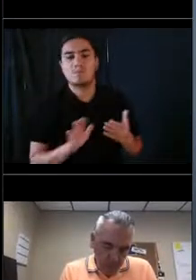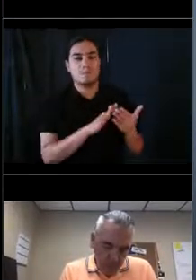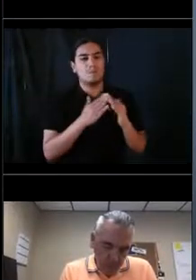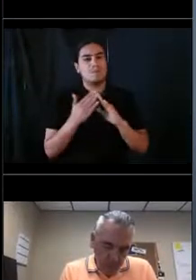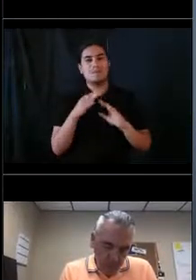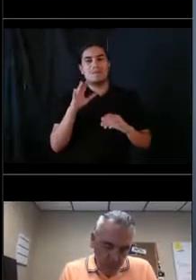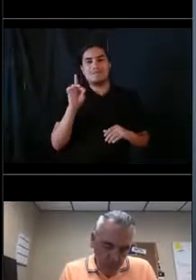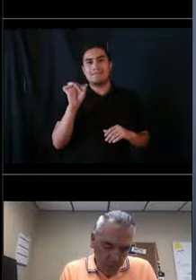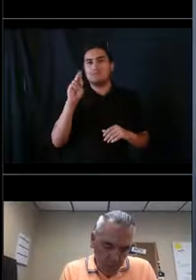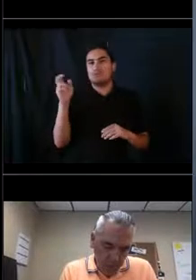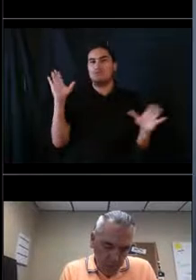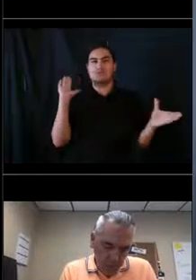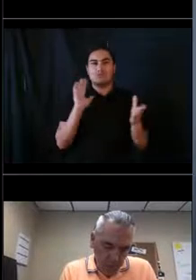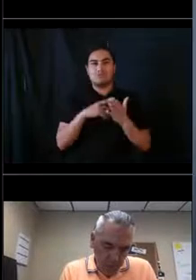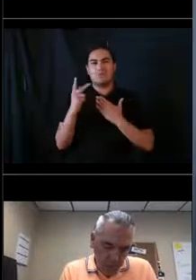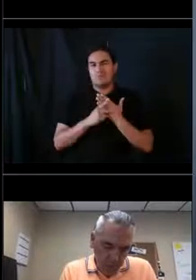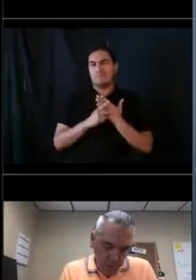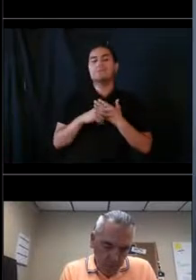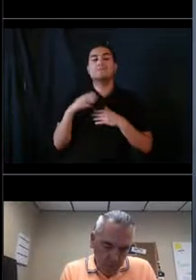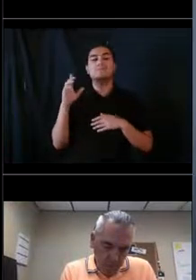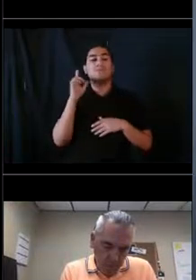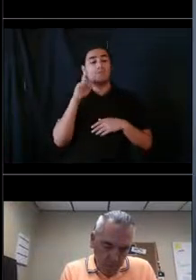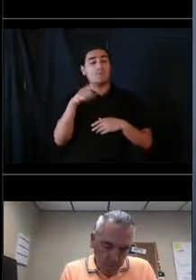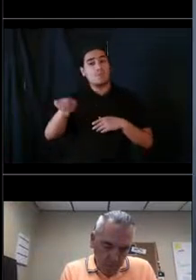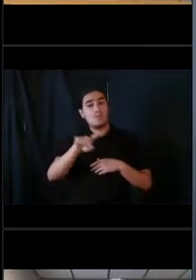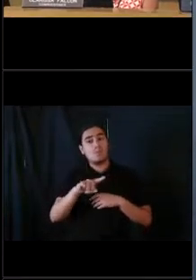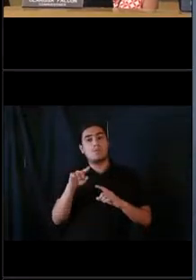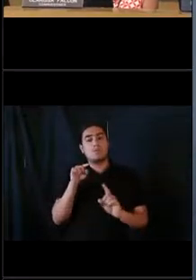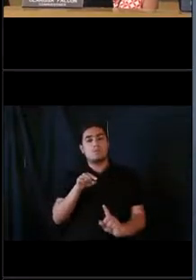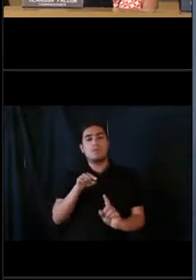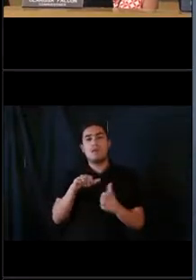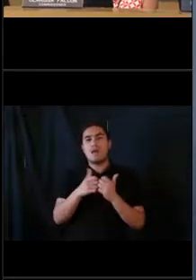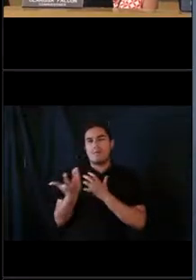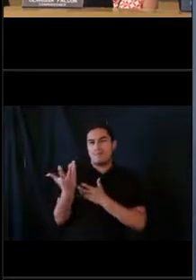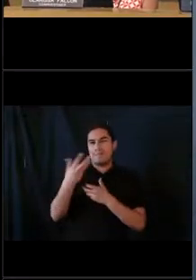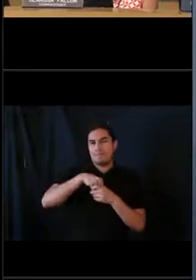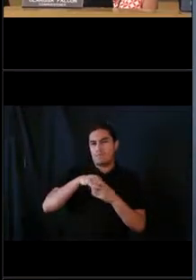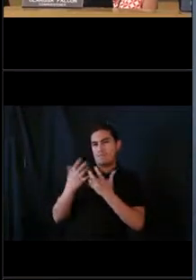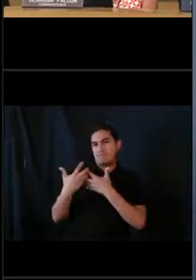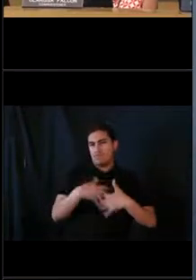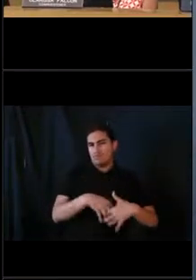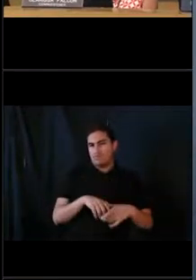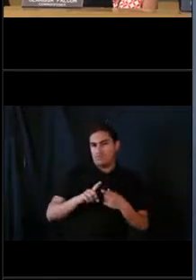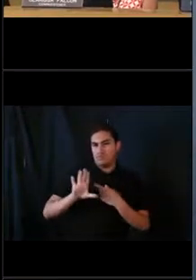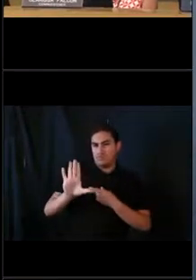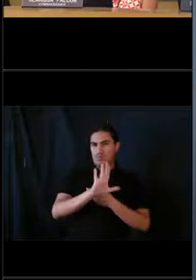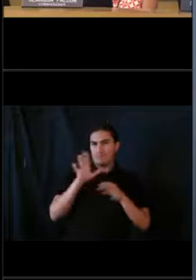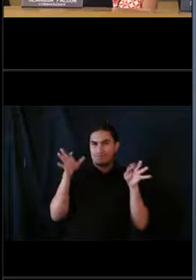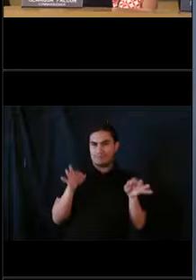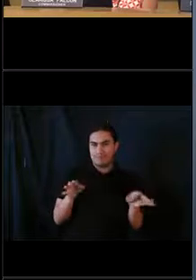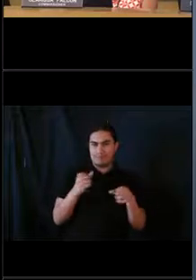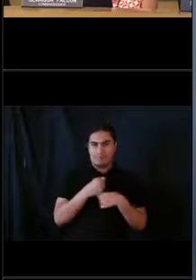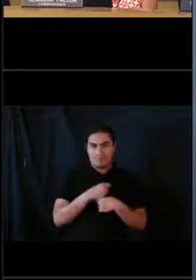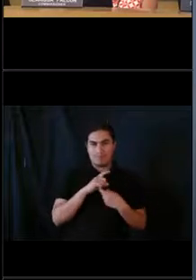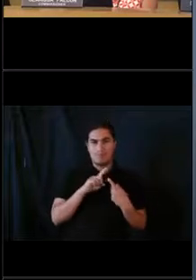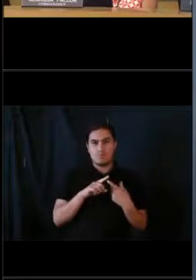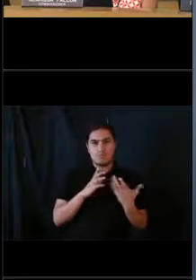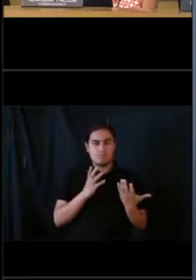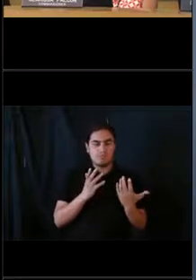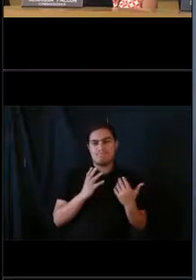programs how are those being integrated into your decision making as to how to